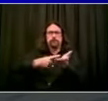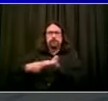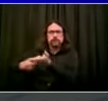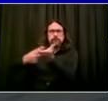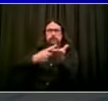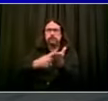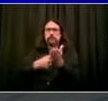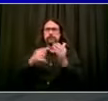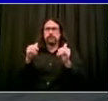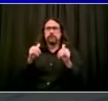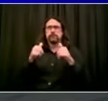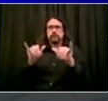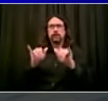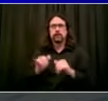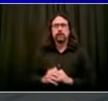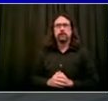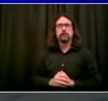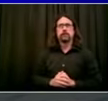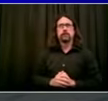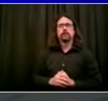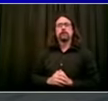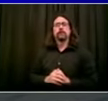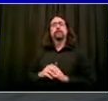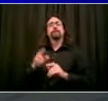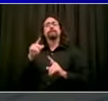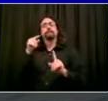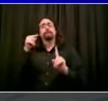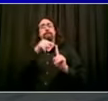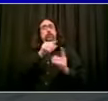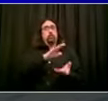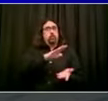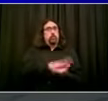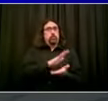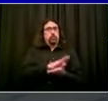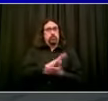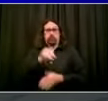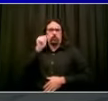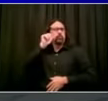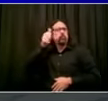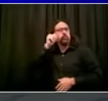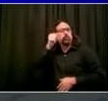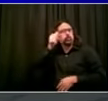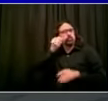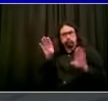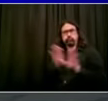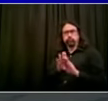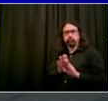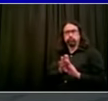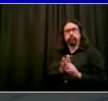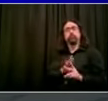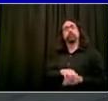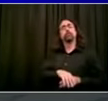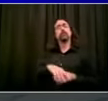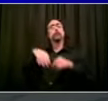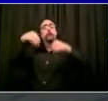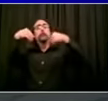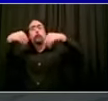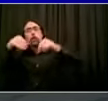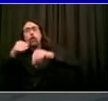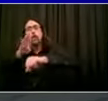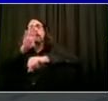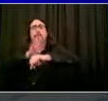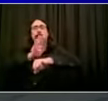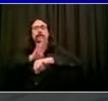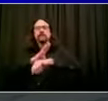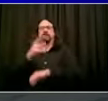role to play, the city has a role to play, but the biggest role will be played by all of you, by everyday New Yorkers in these 9 zip codes and beyond.